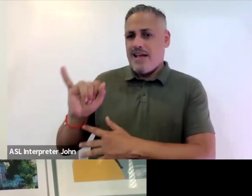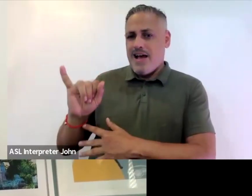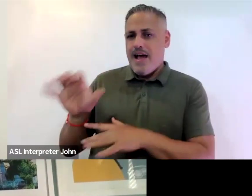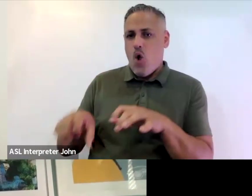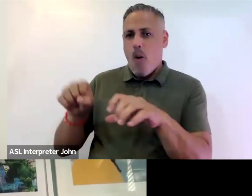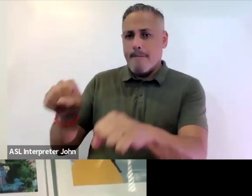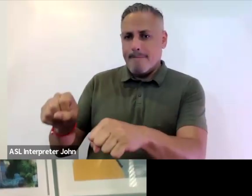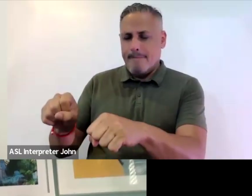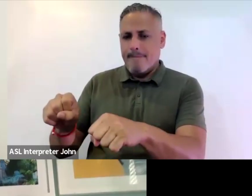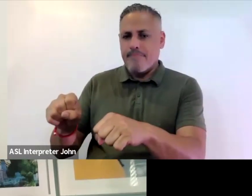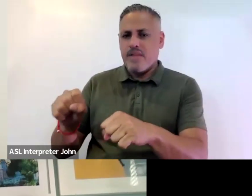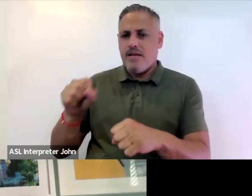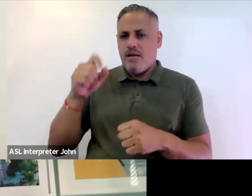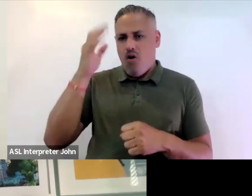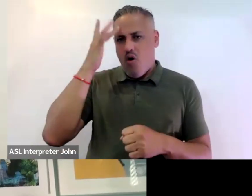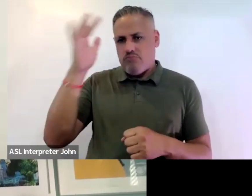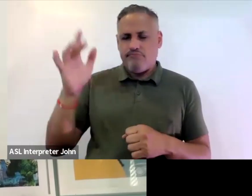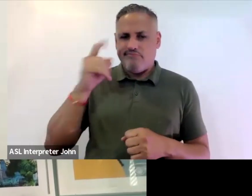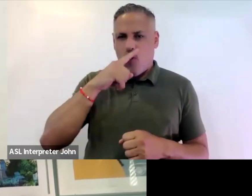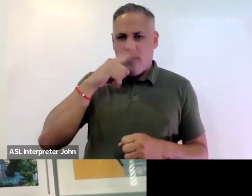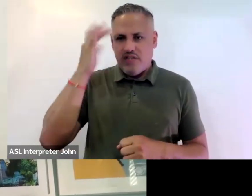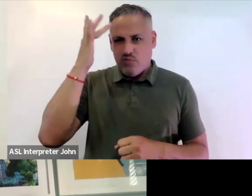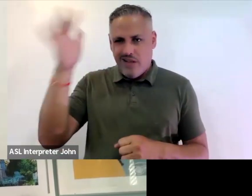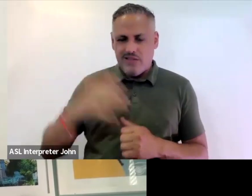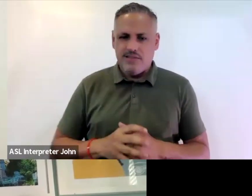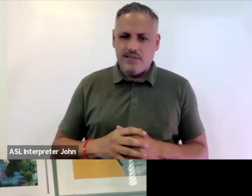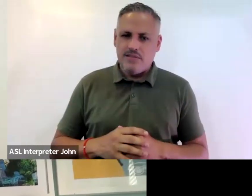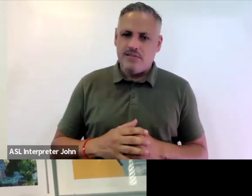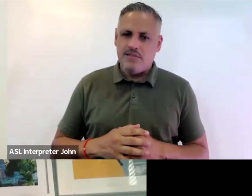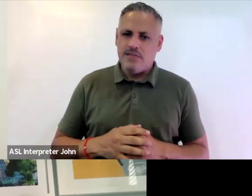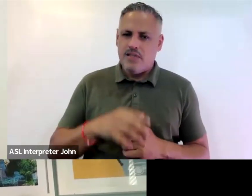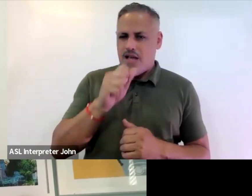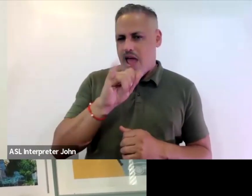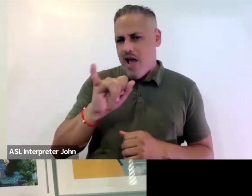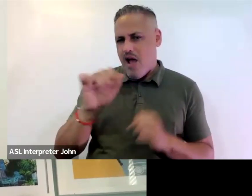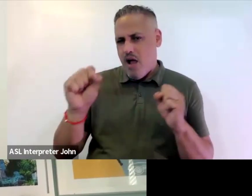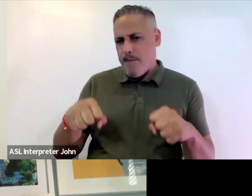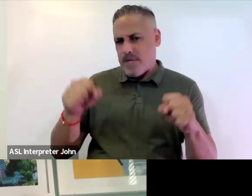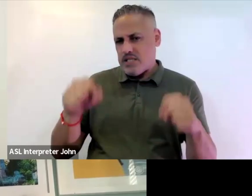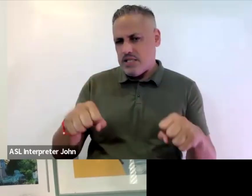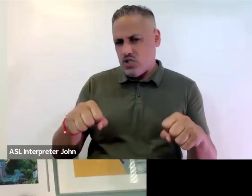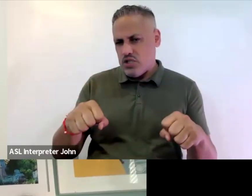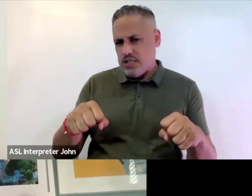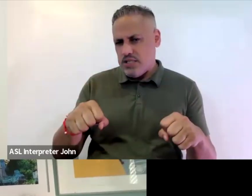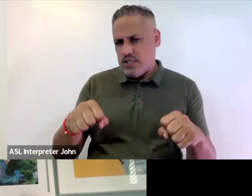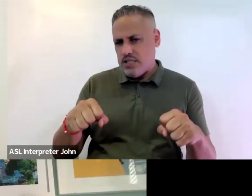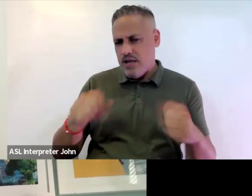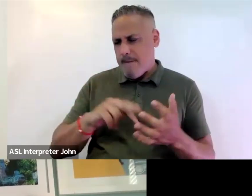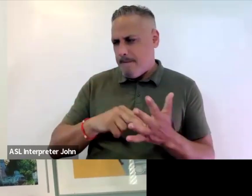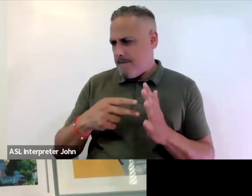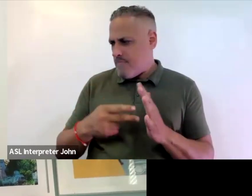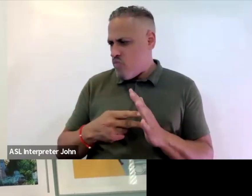co-option or use of AI potentially? I think this could